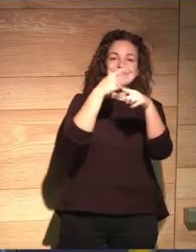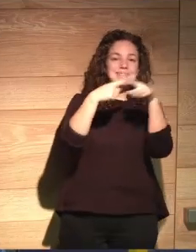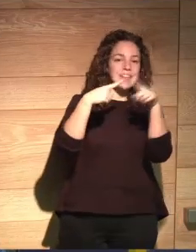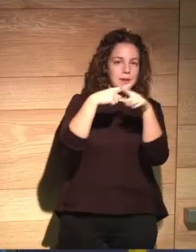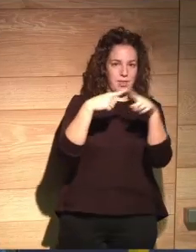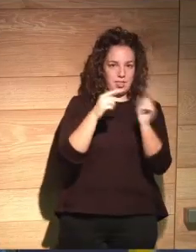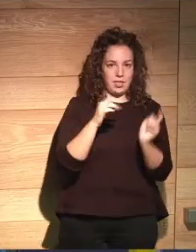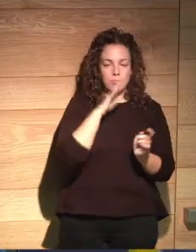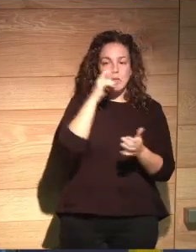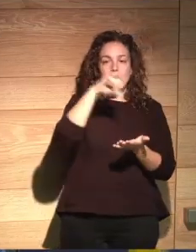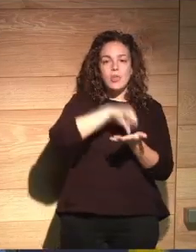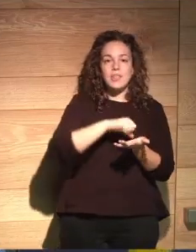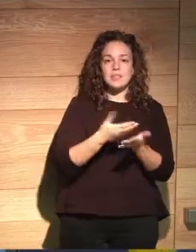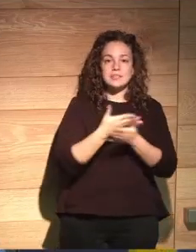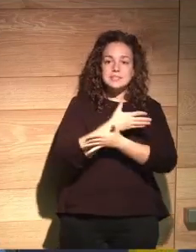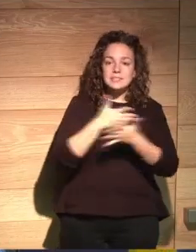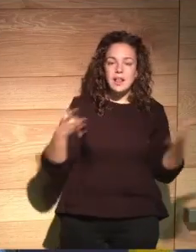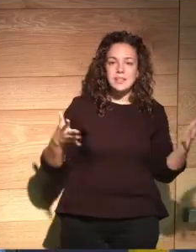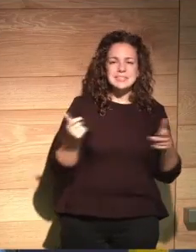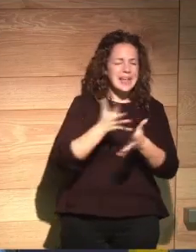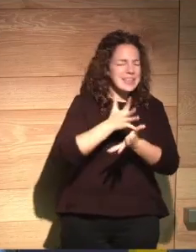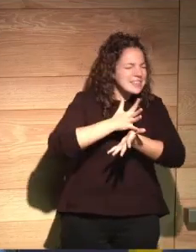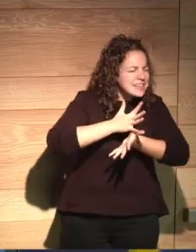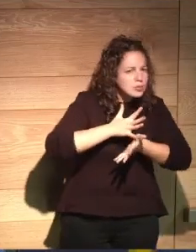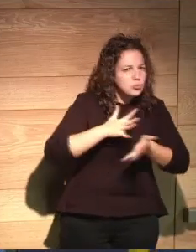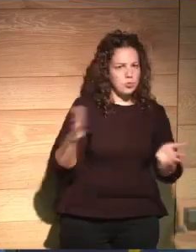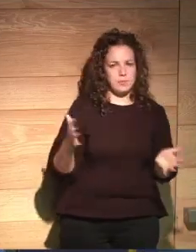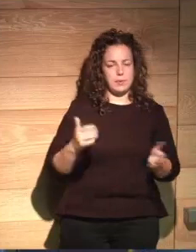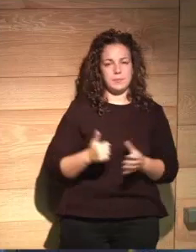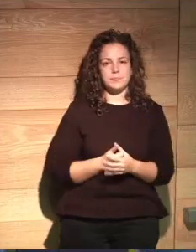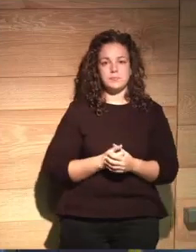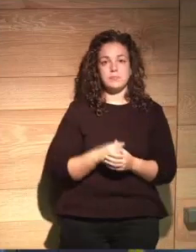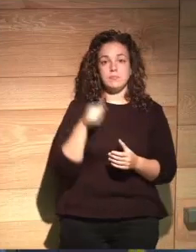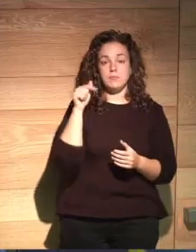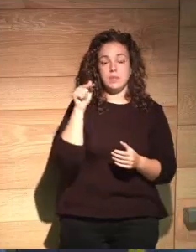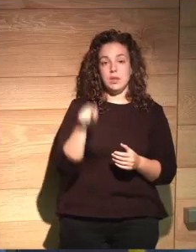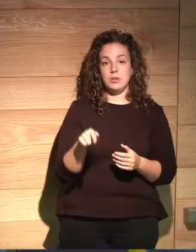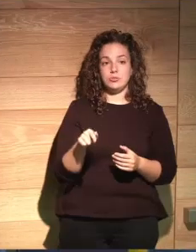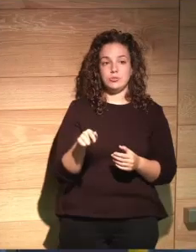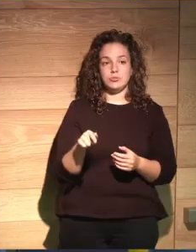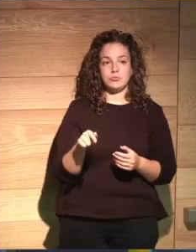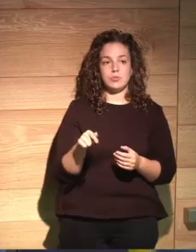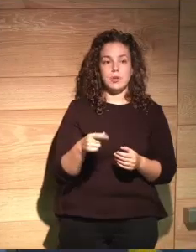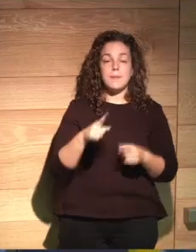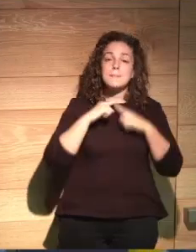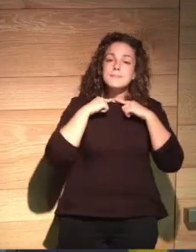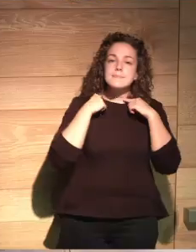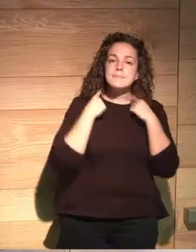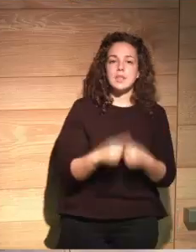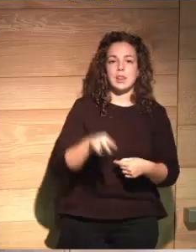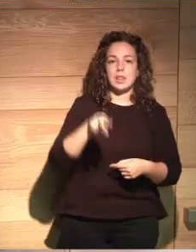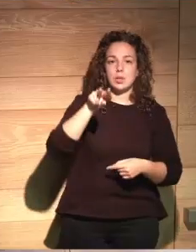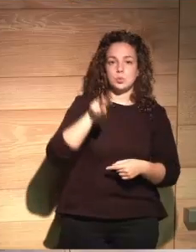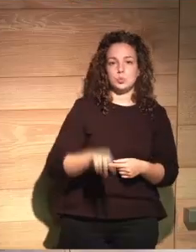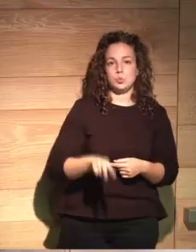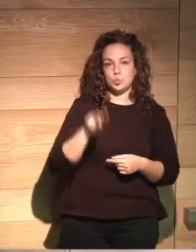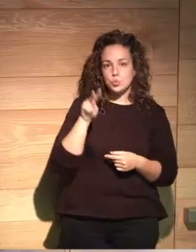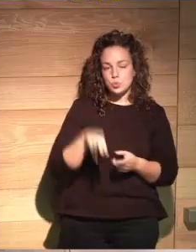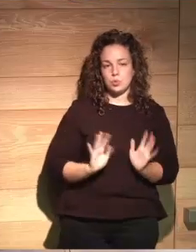those intermediary sectors or that intermediary sector, which in big cities is enormous, and they never lose.